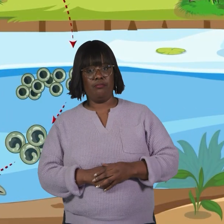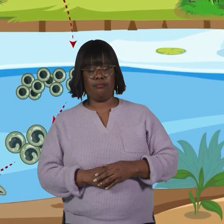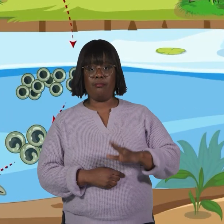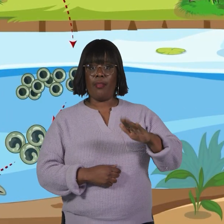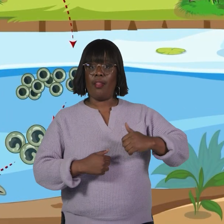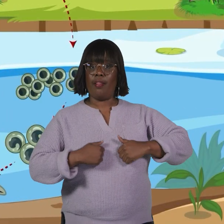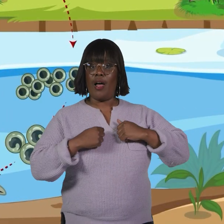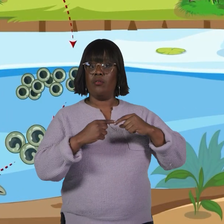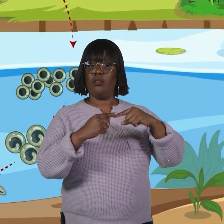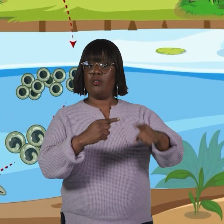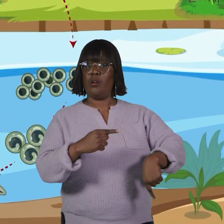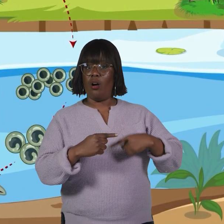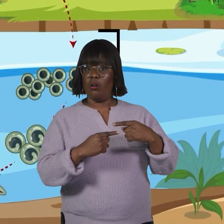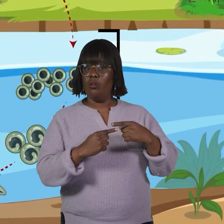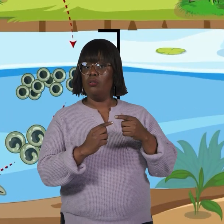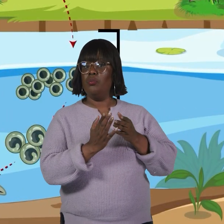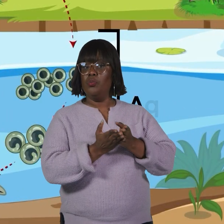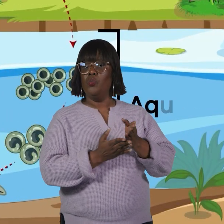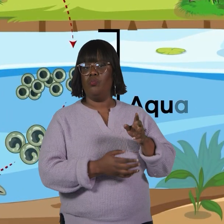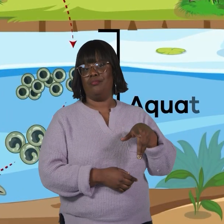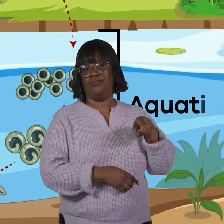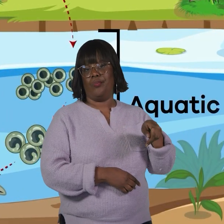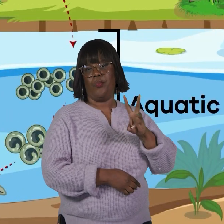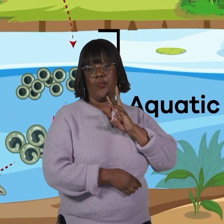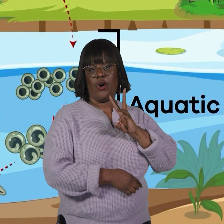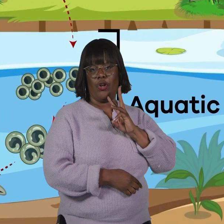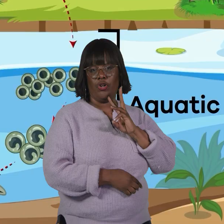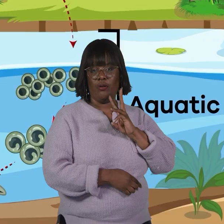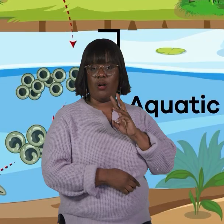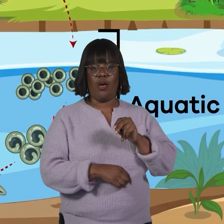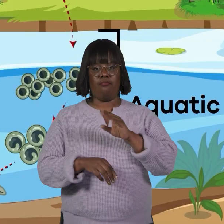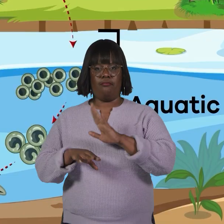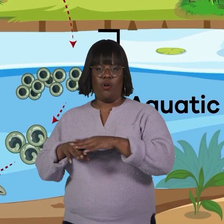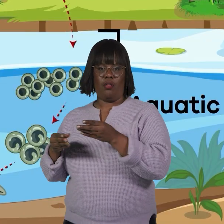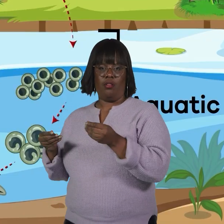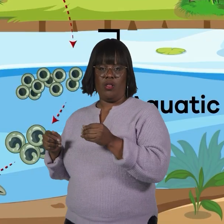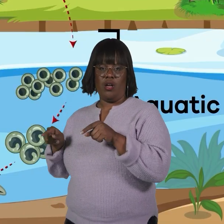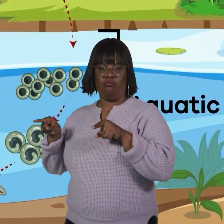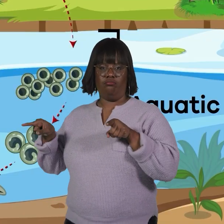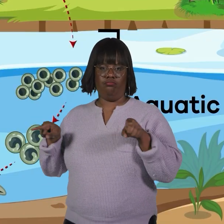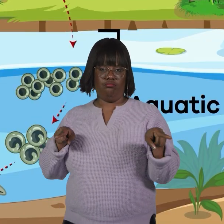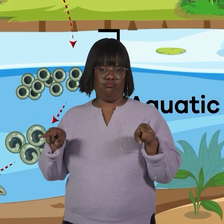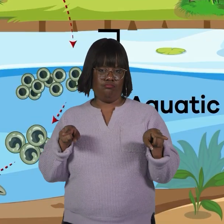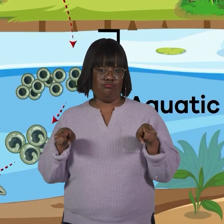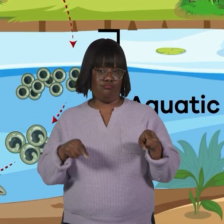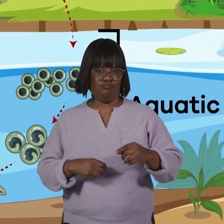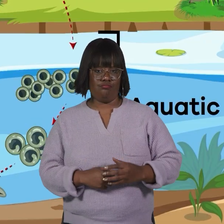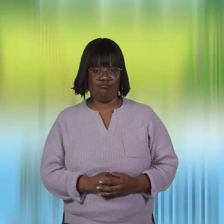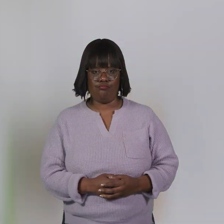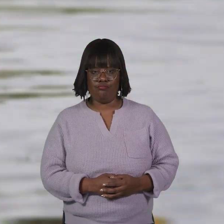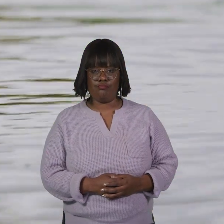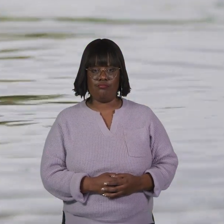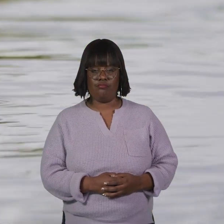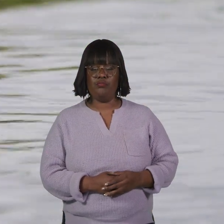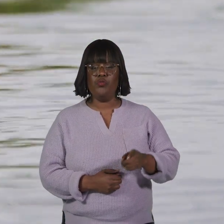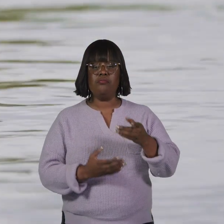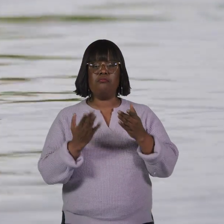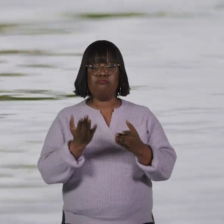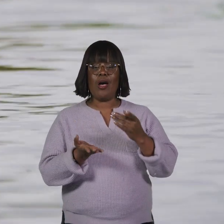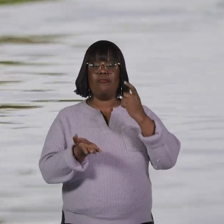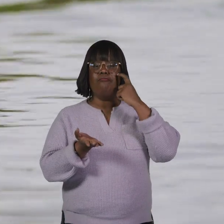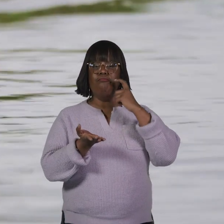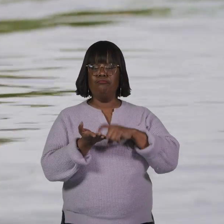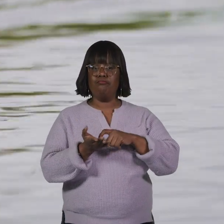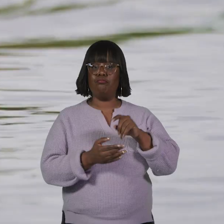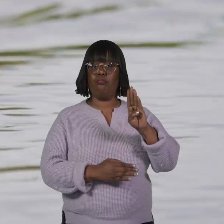of their life cycle is spent in the water, aquatic, and part is spent on land, terrestrial. You may have